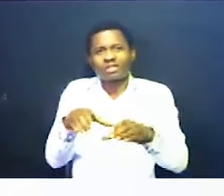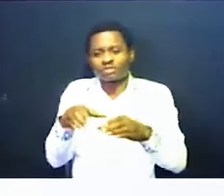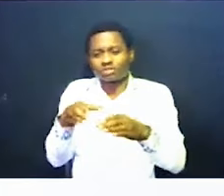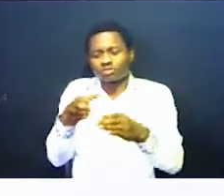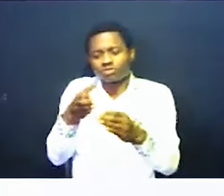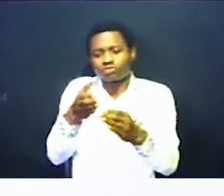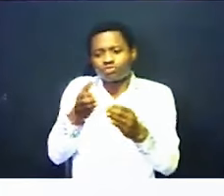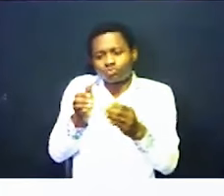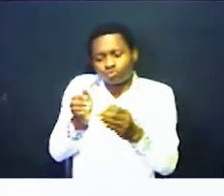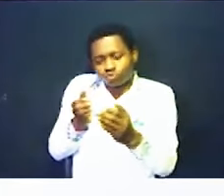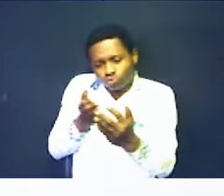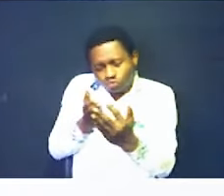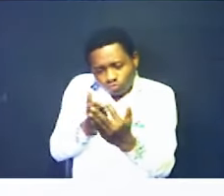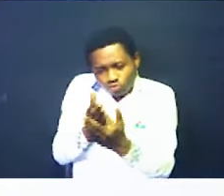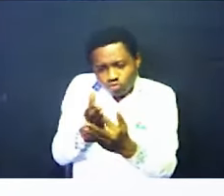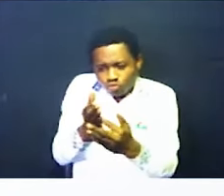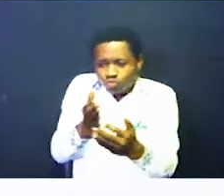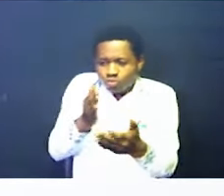drill.